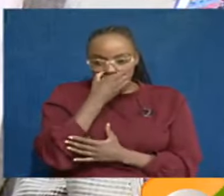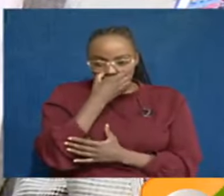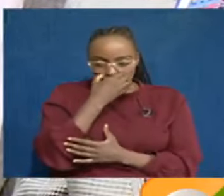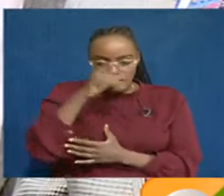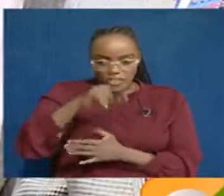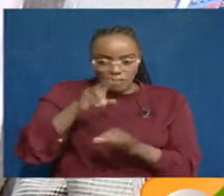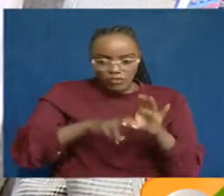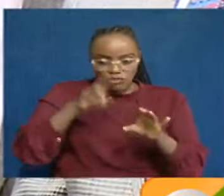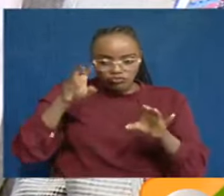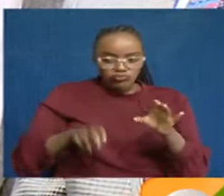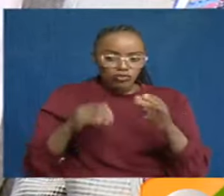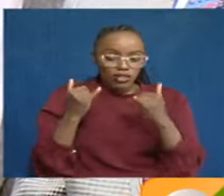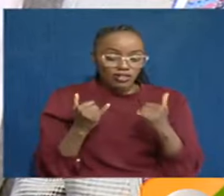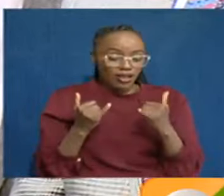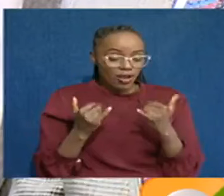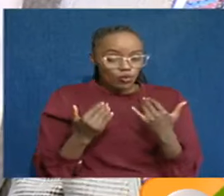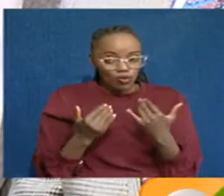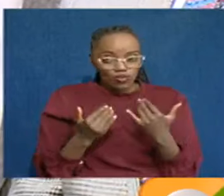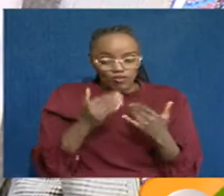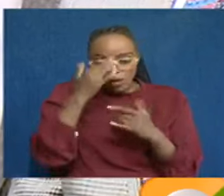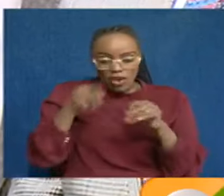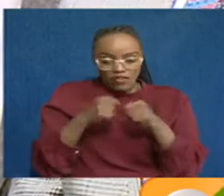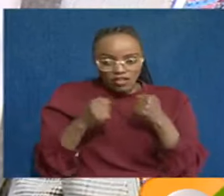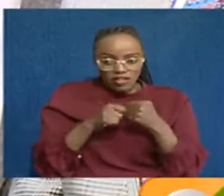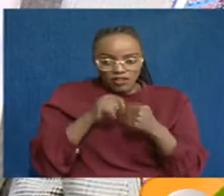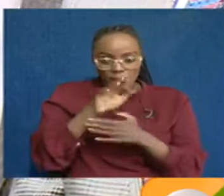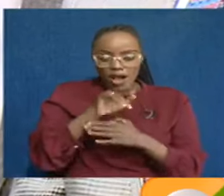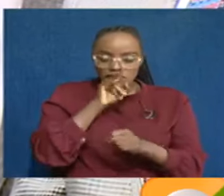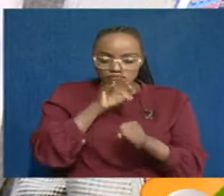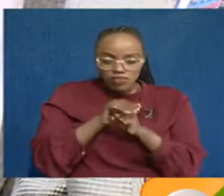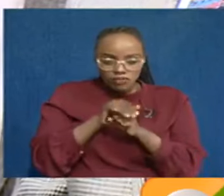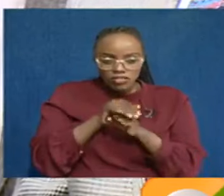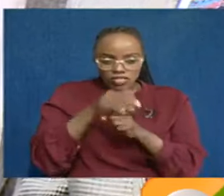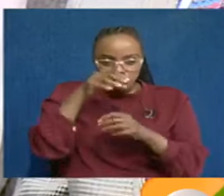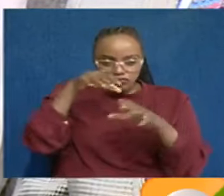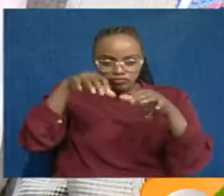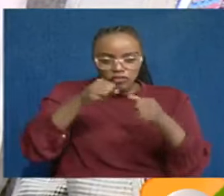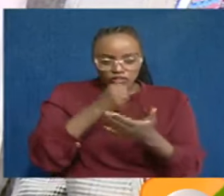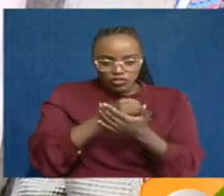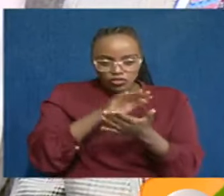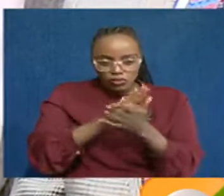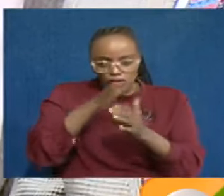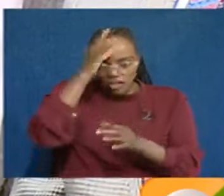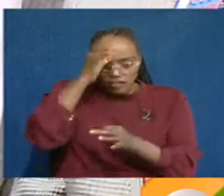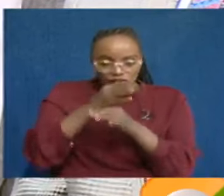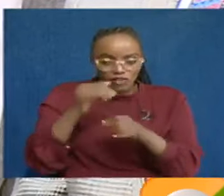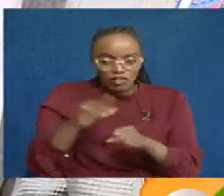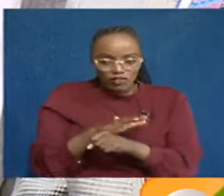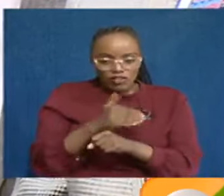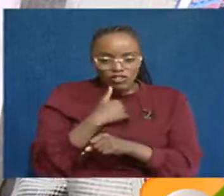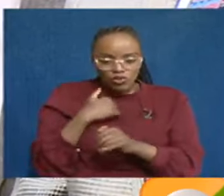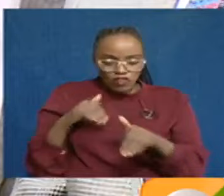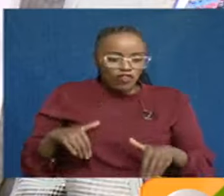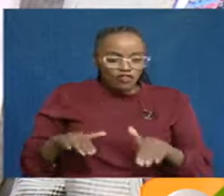should resign with immediate effect for violating his oath of office to be faithful and bear true